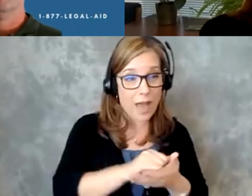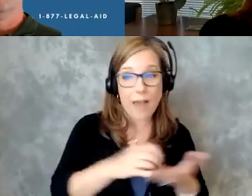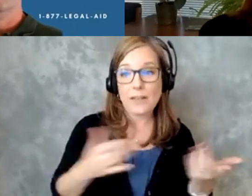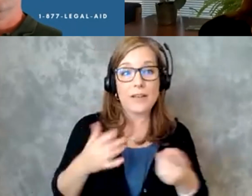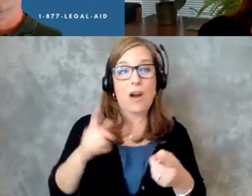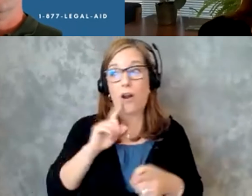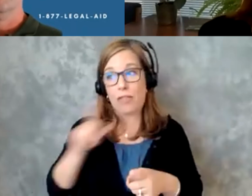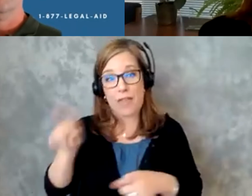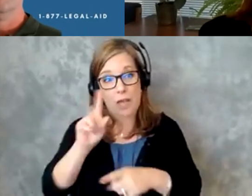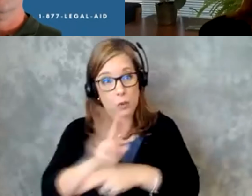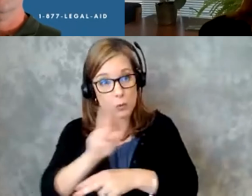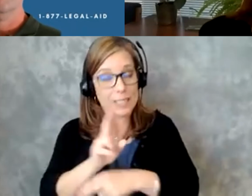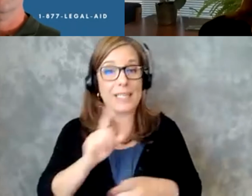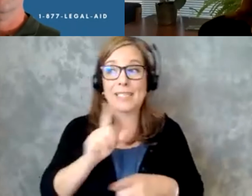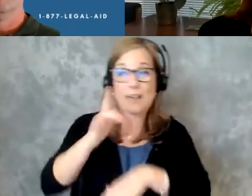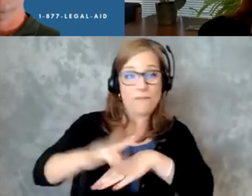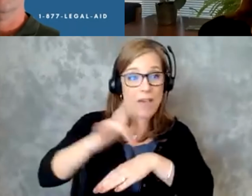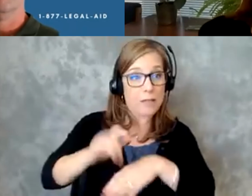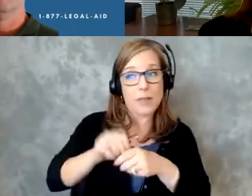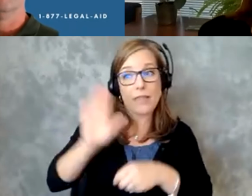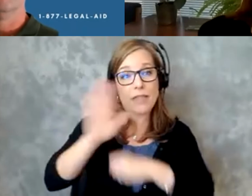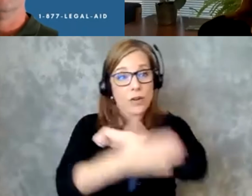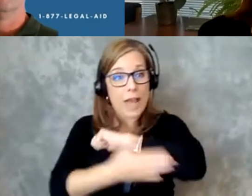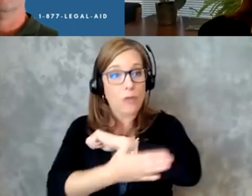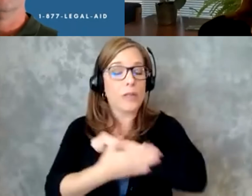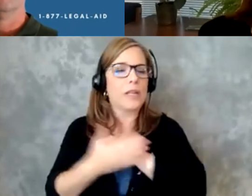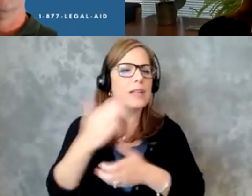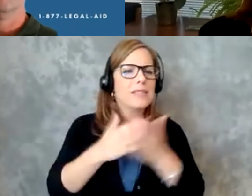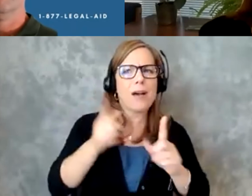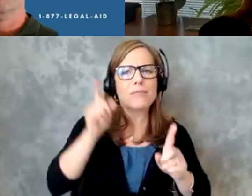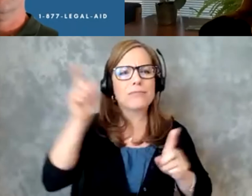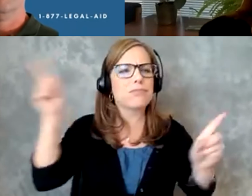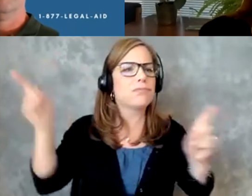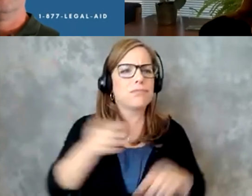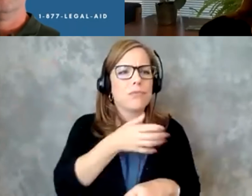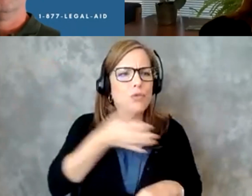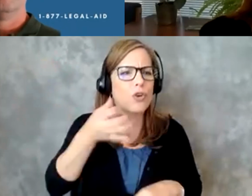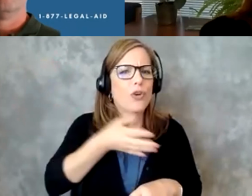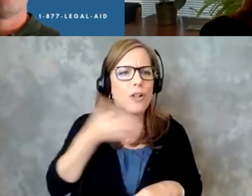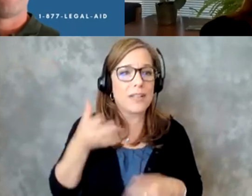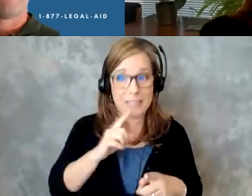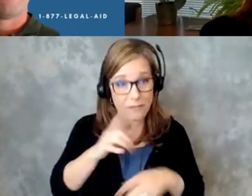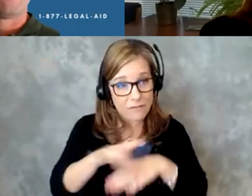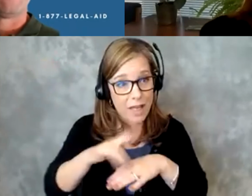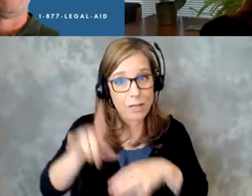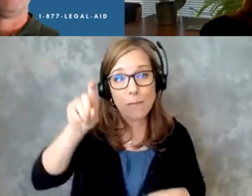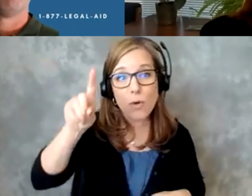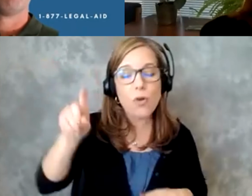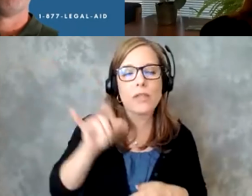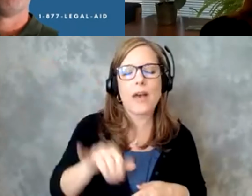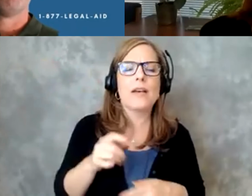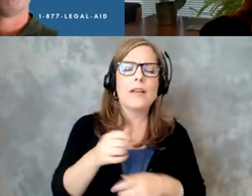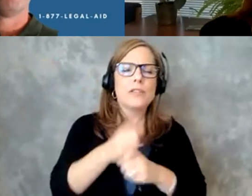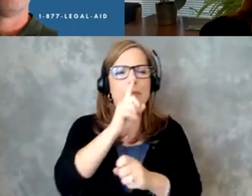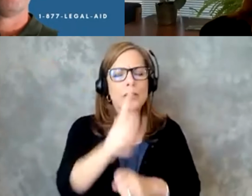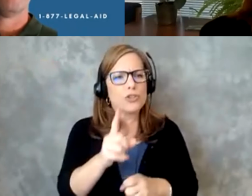services? Are they available in the county and rural counties? So I think the pieces of, one, making sure